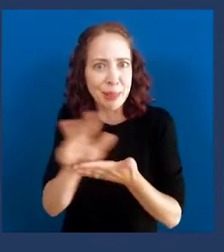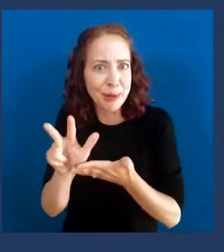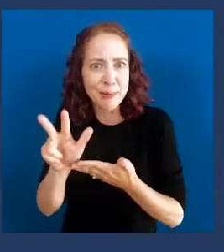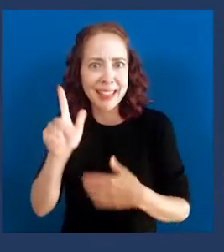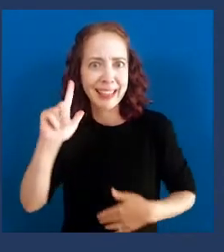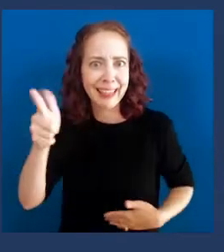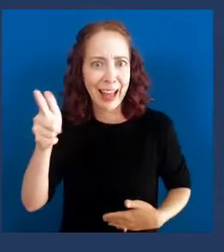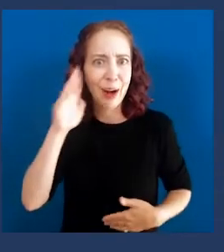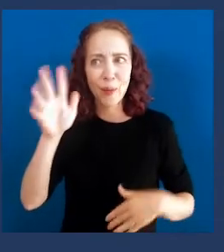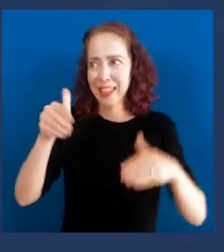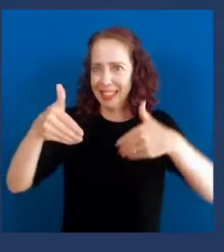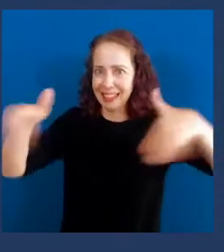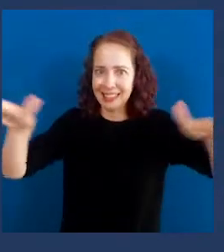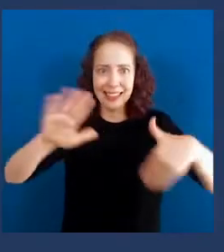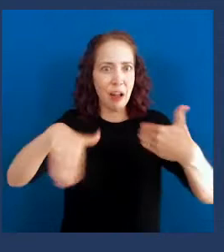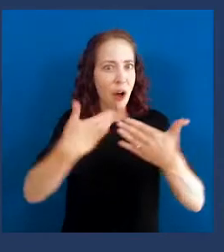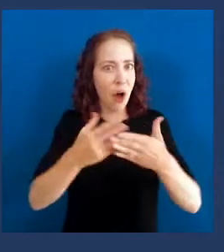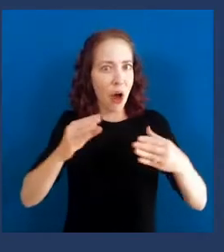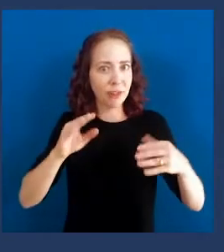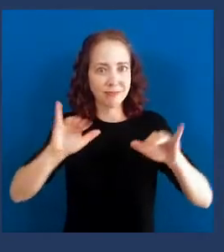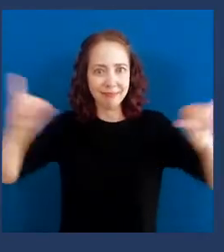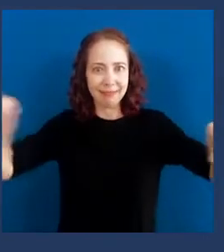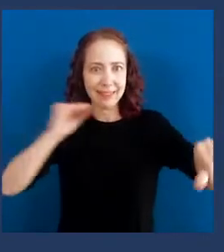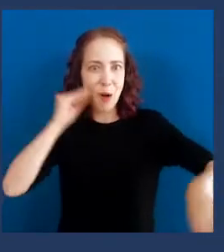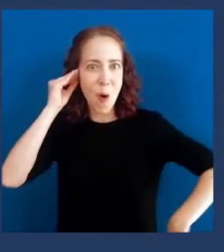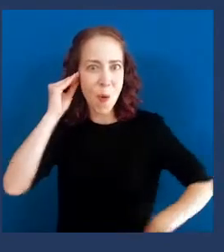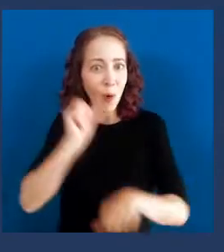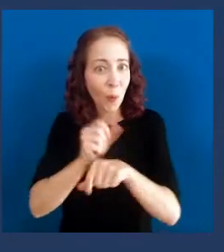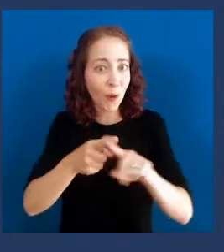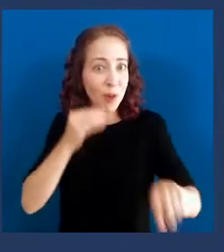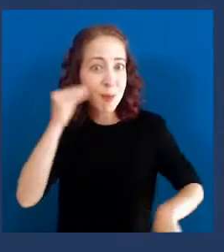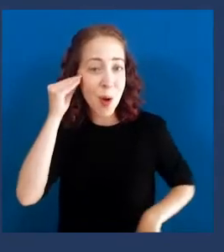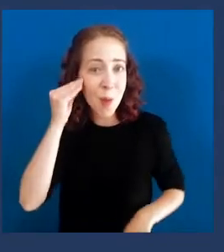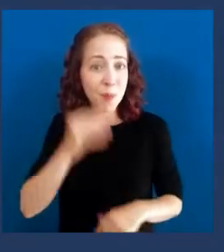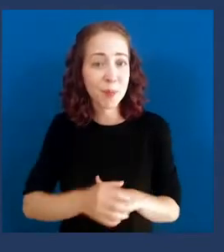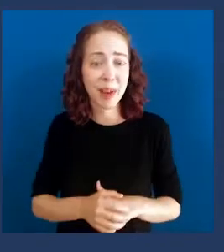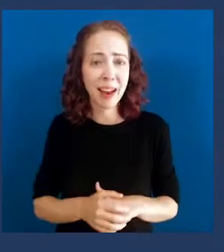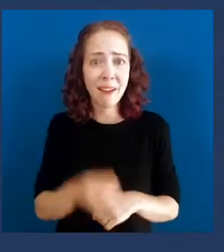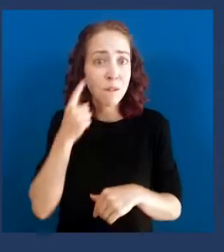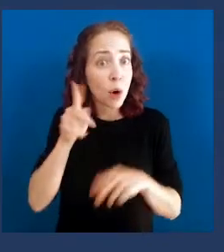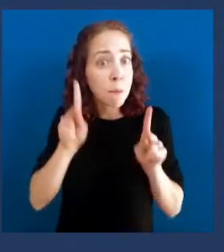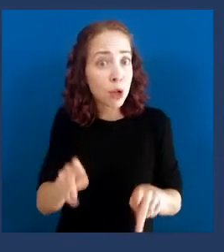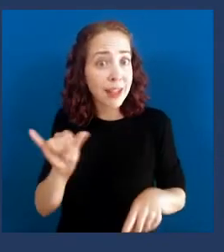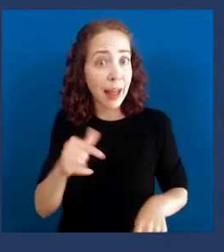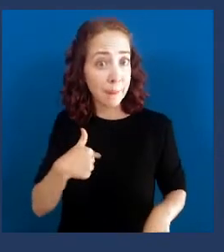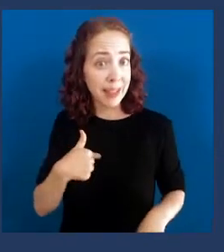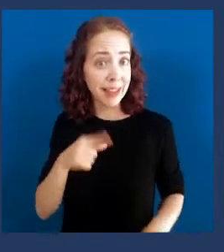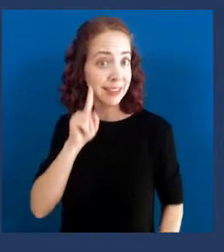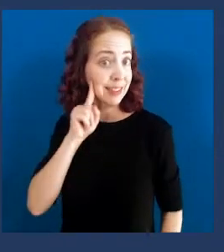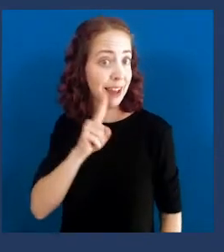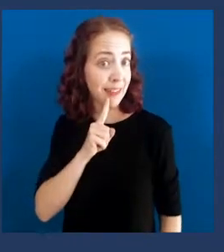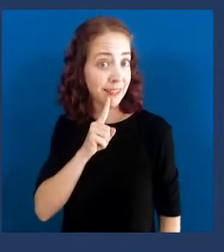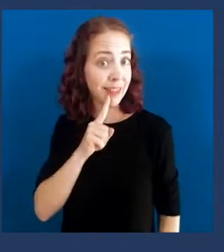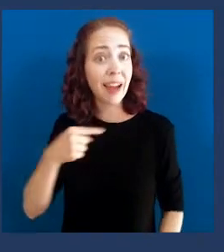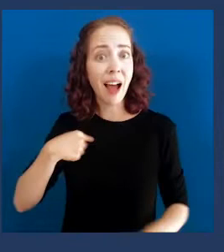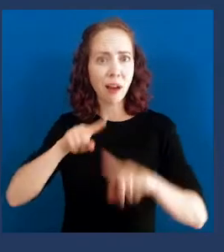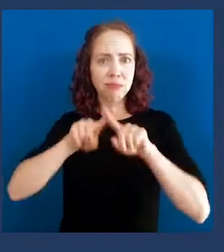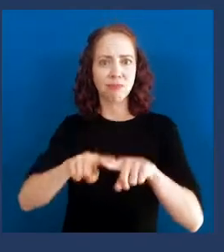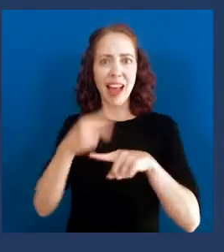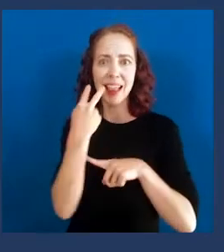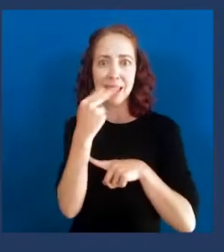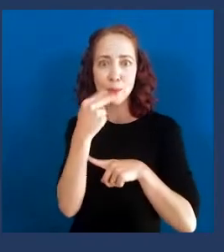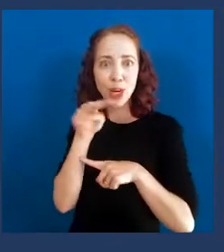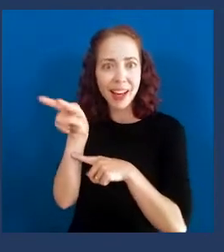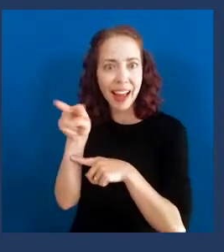that we would be sending everyone home to work from home, Incredible. And for someone like me whose staff,